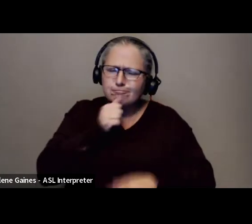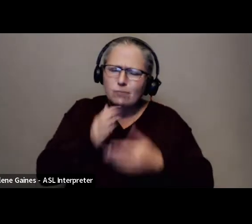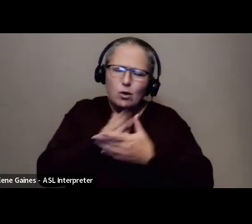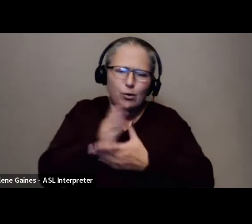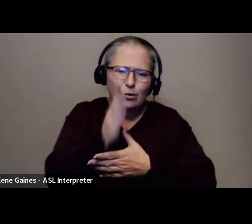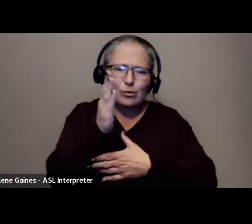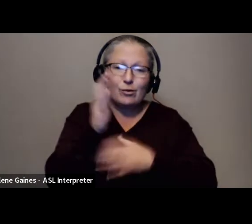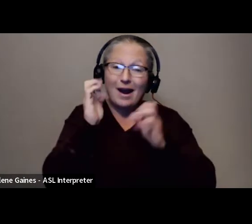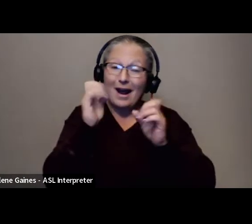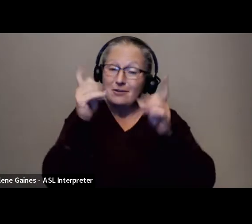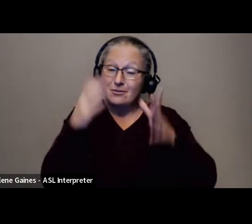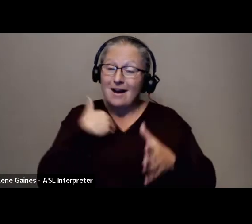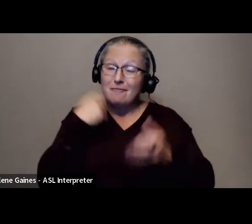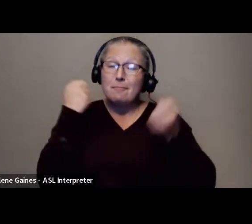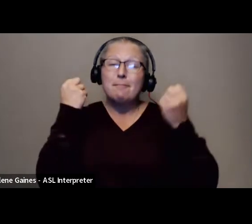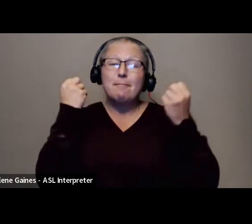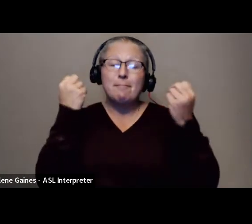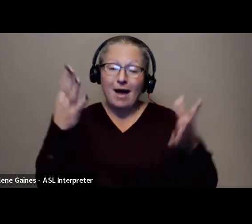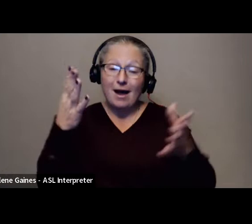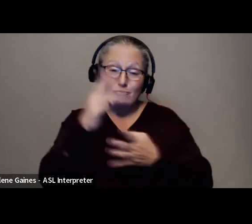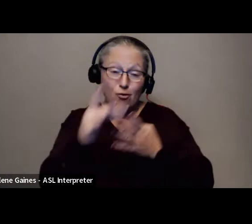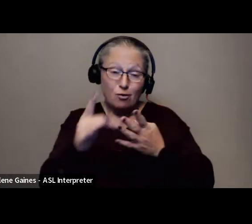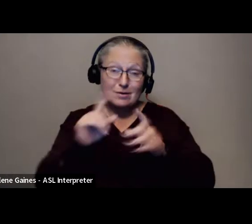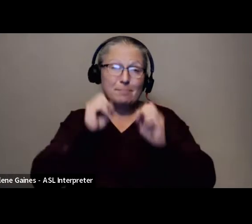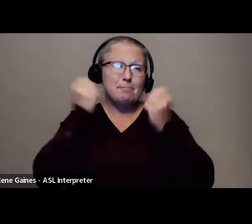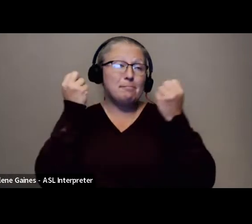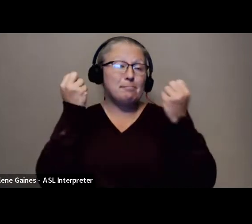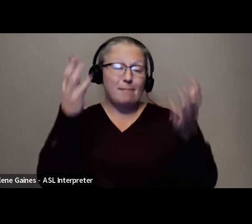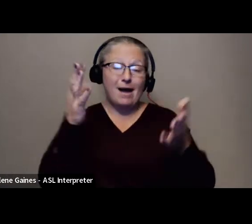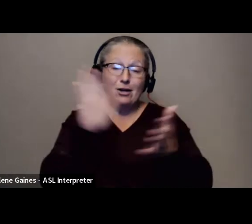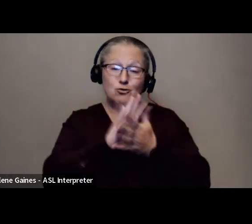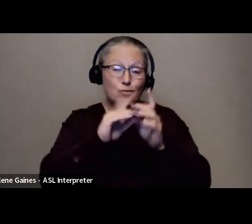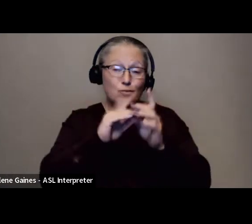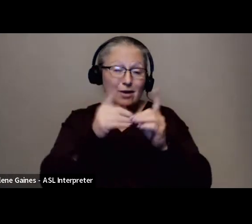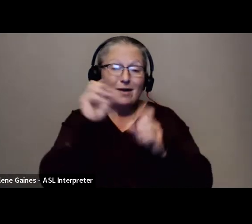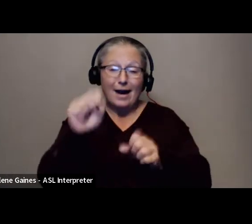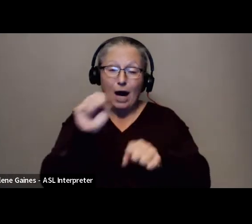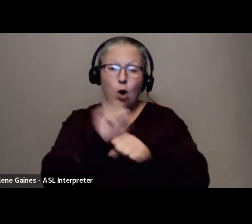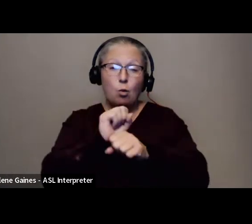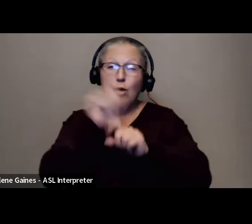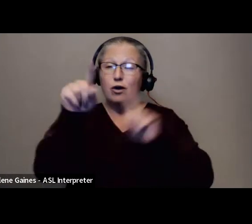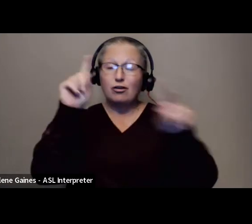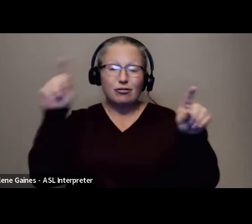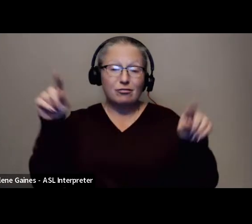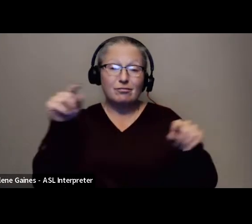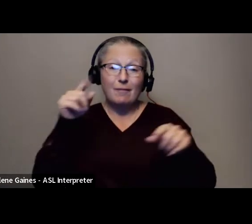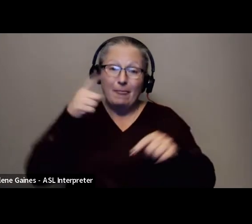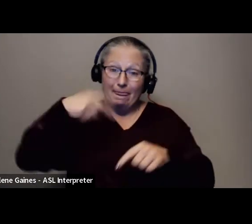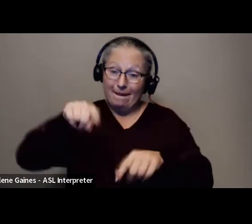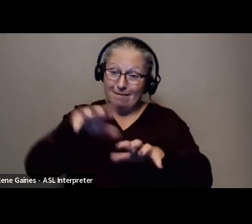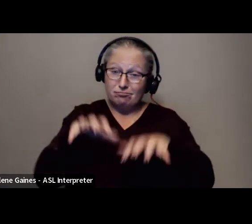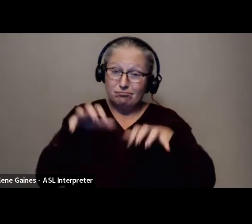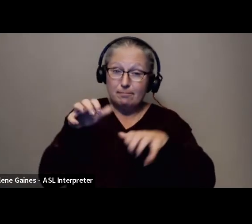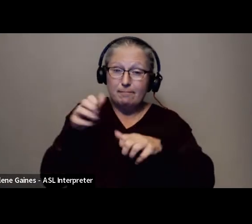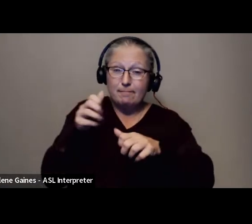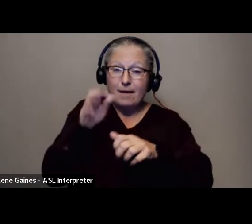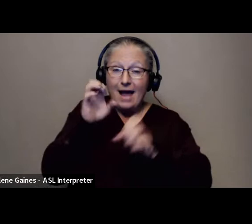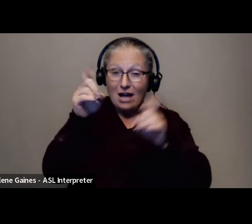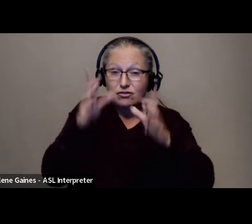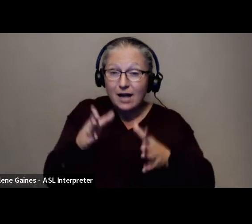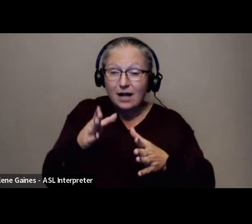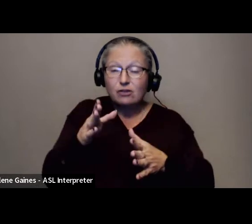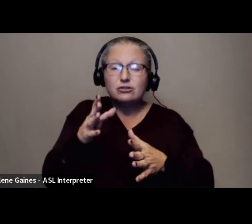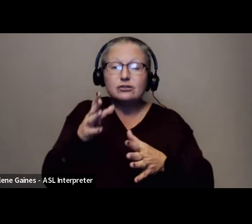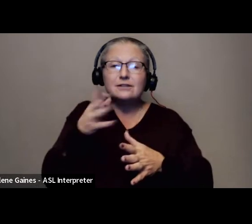have lots of choices. They have a lot of school districts from which to choose. And these are educators behind me and